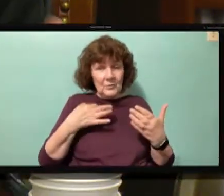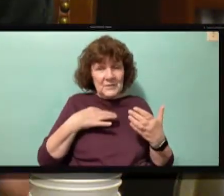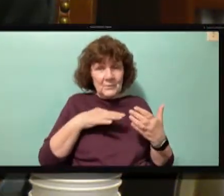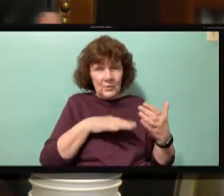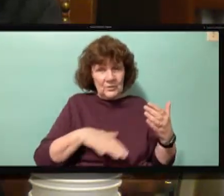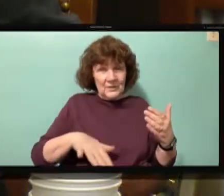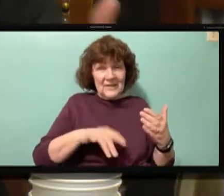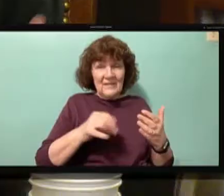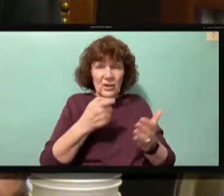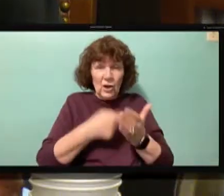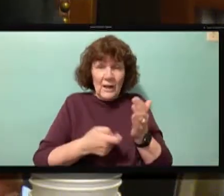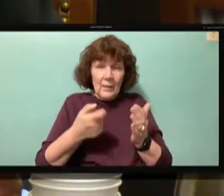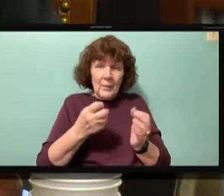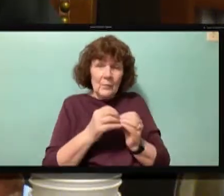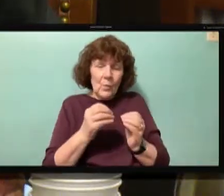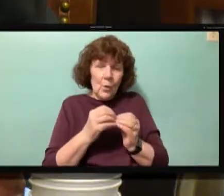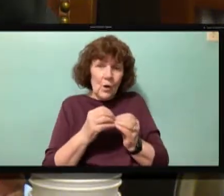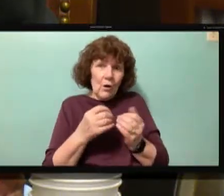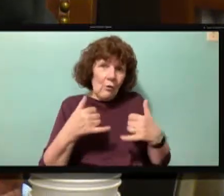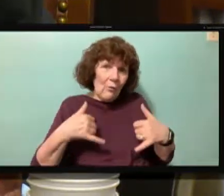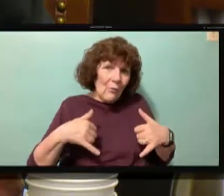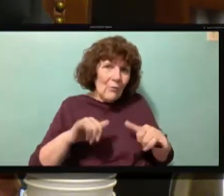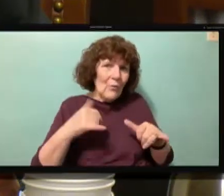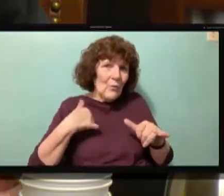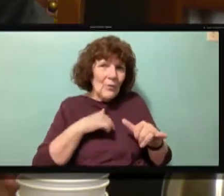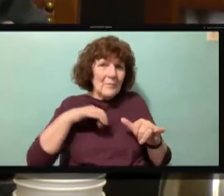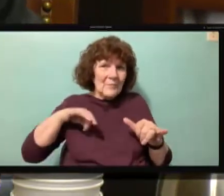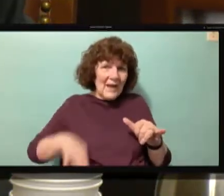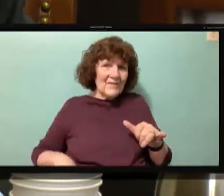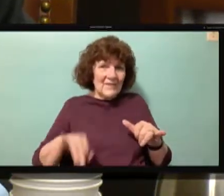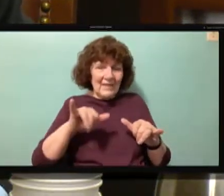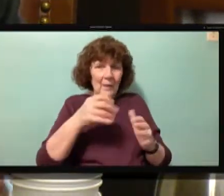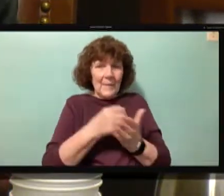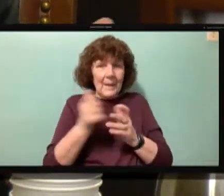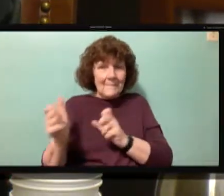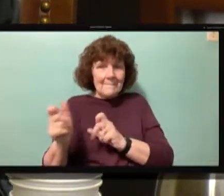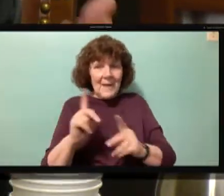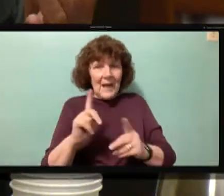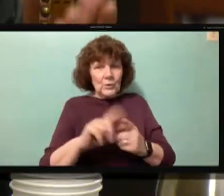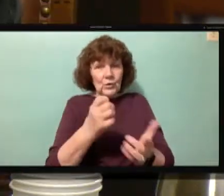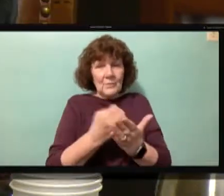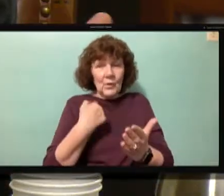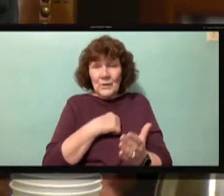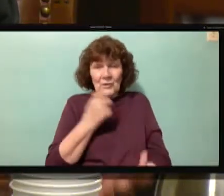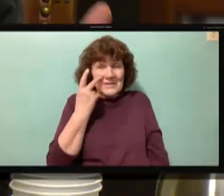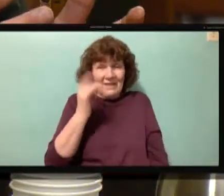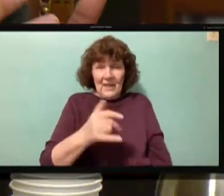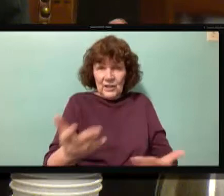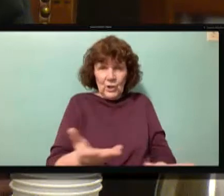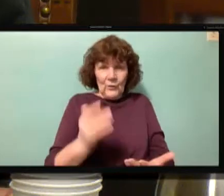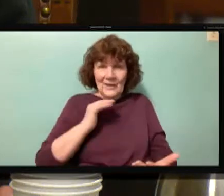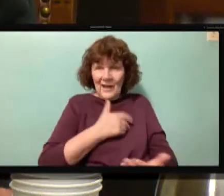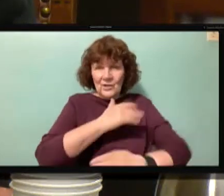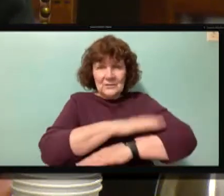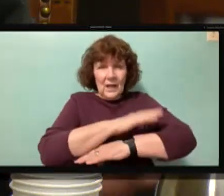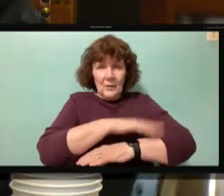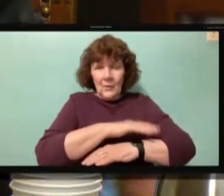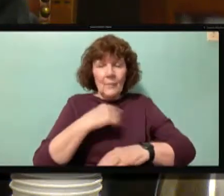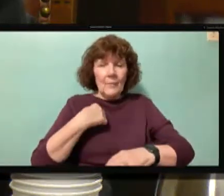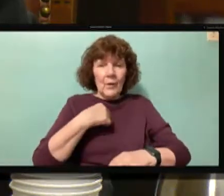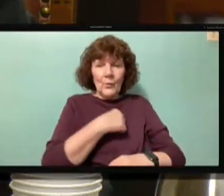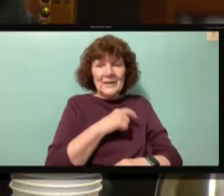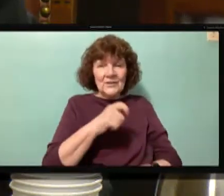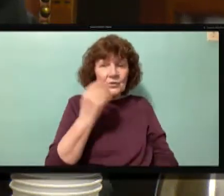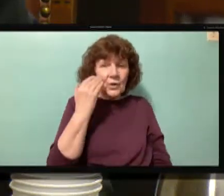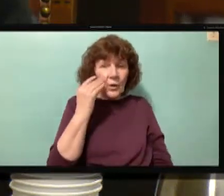we kind of get it back and come back into the economy. We don't see it. You don't see it at this table, but you got to know that Kahari's sister, does she